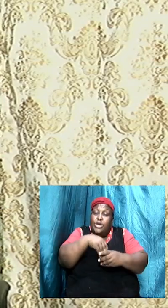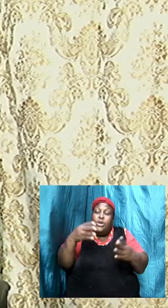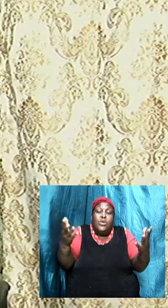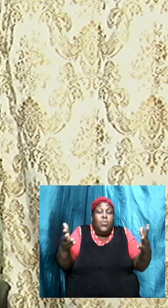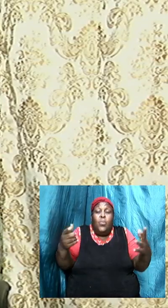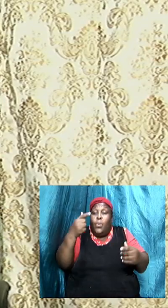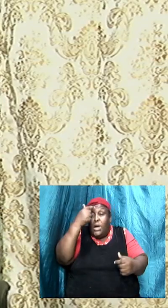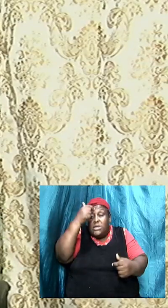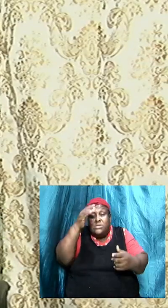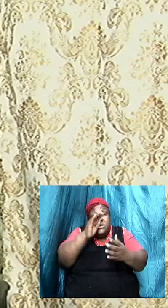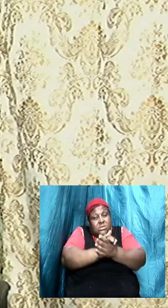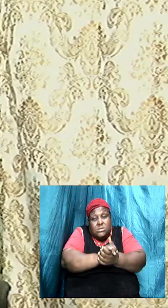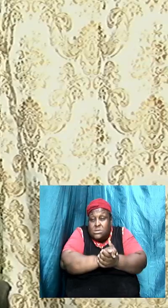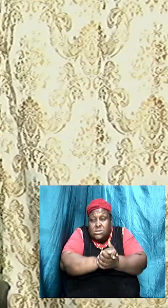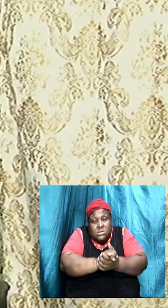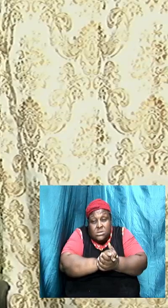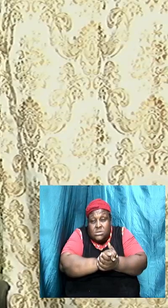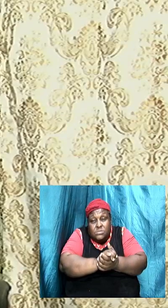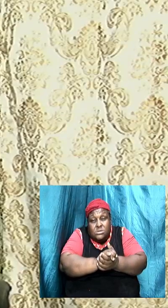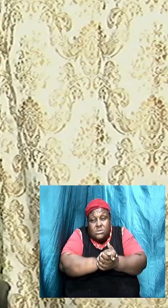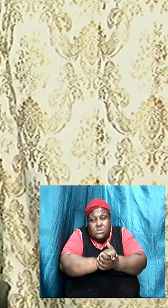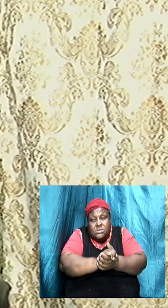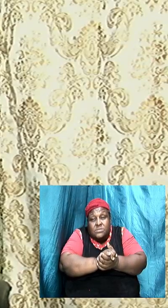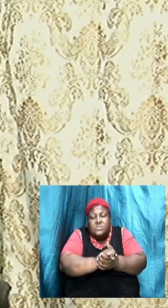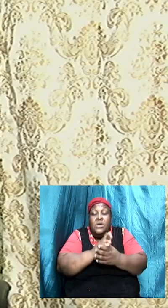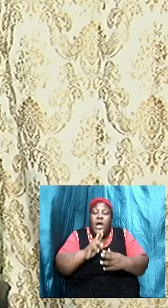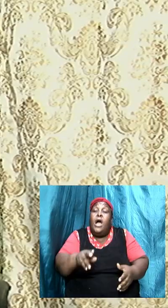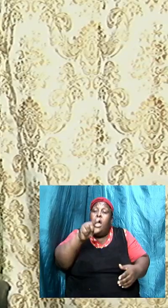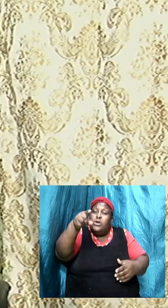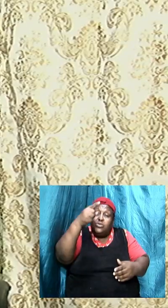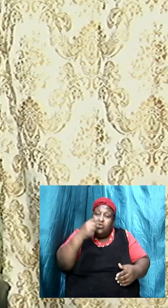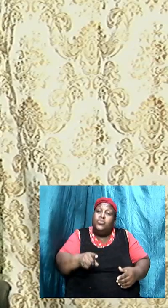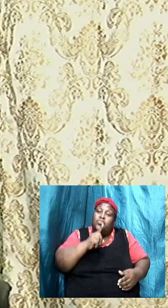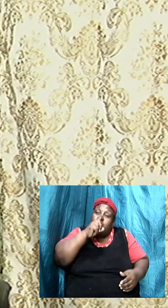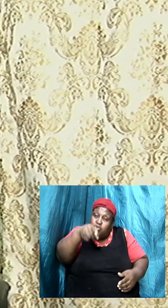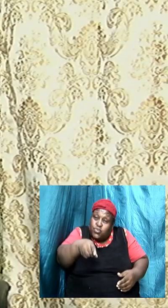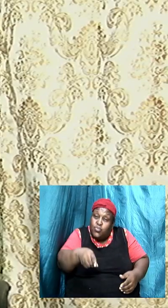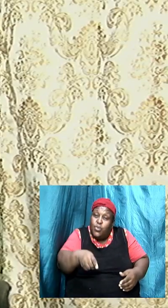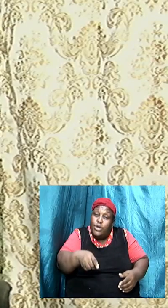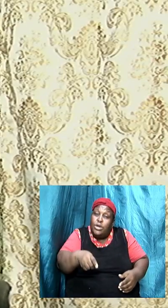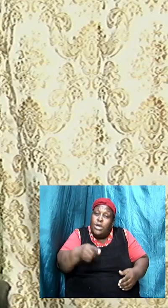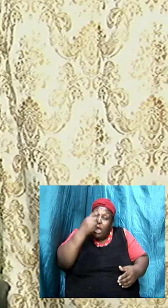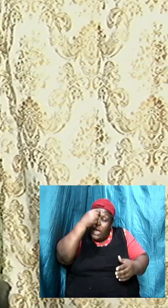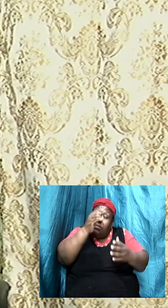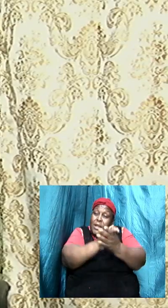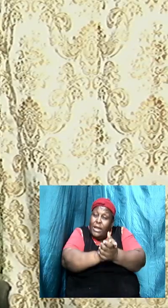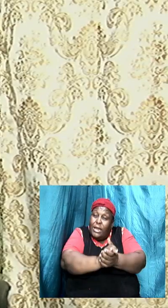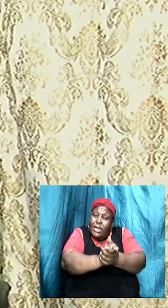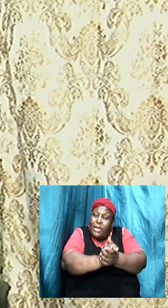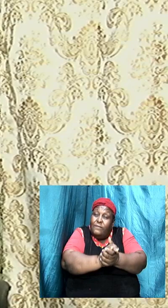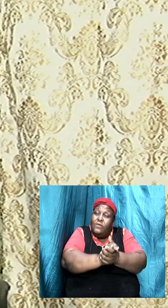Are you convinced tonight? Are you convinced tonight